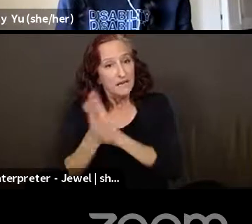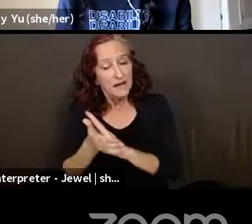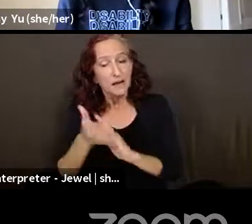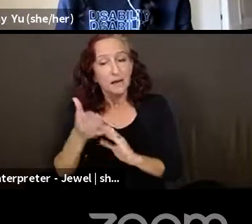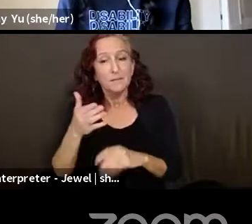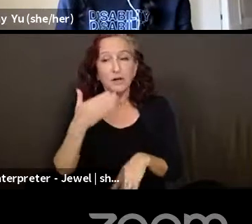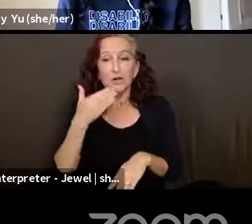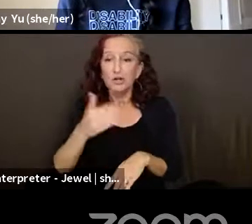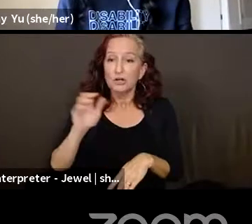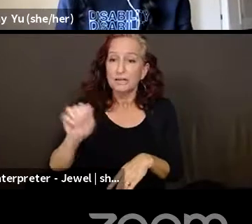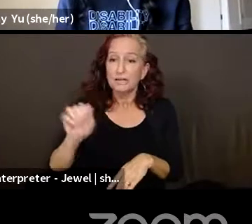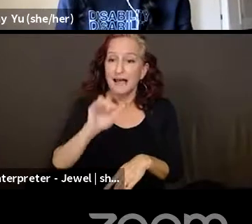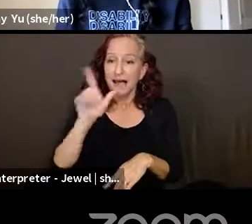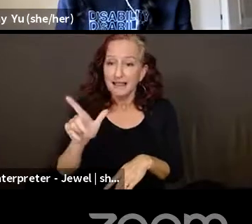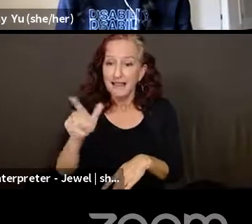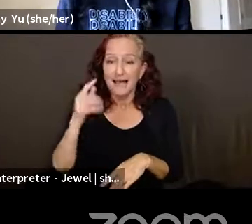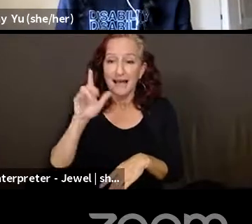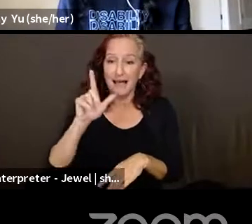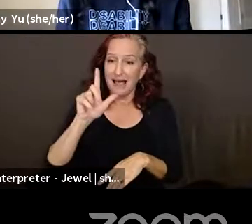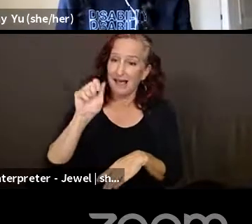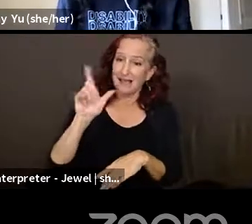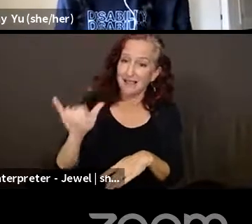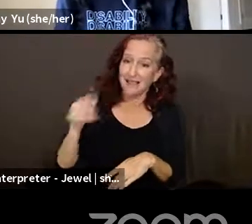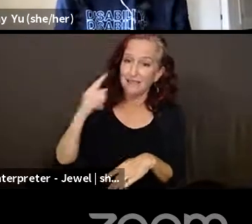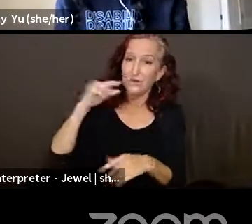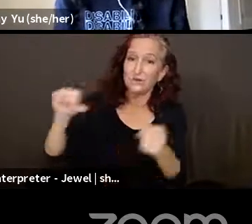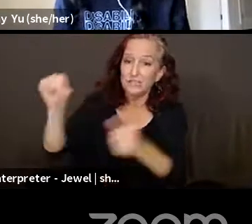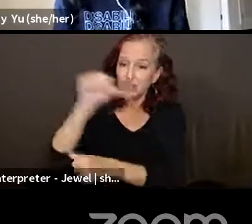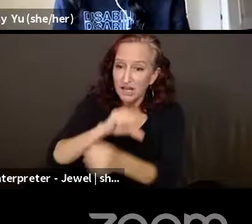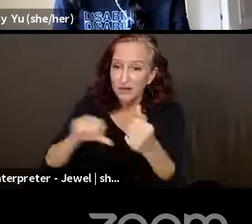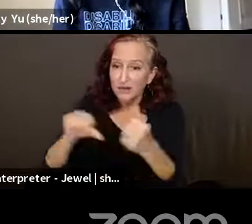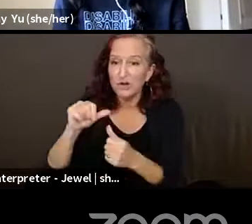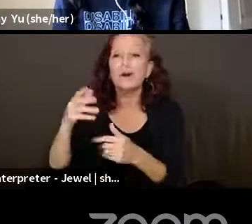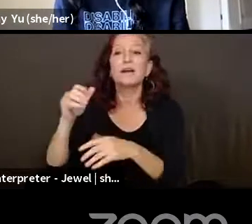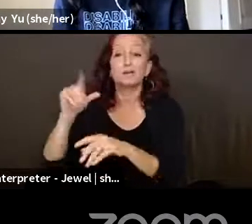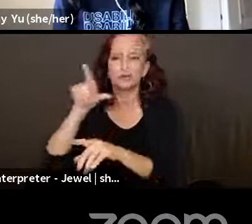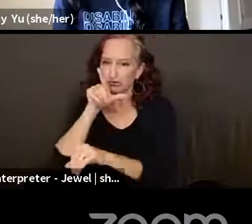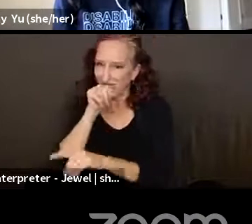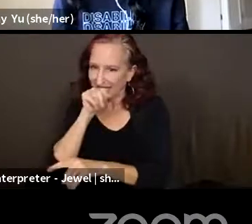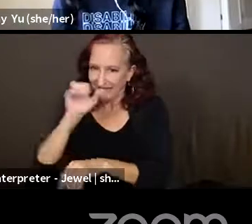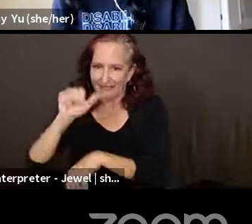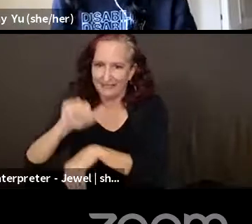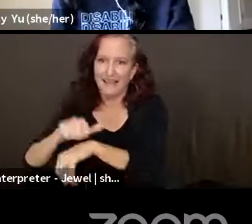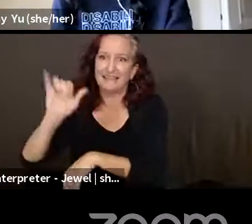other? And we've established chicken. So what else?